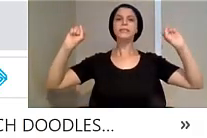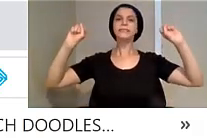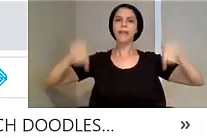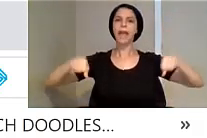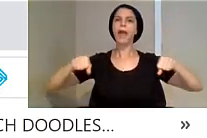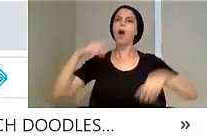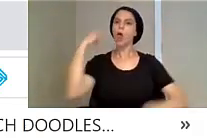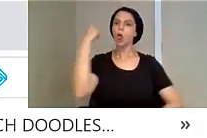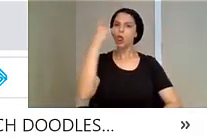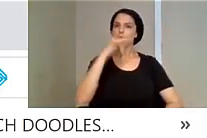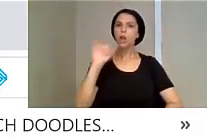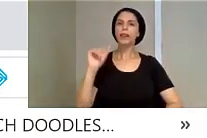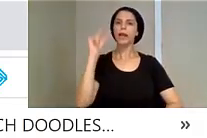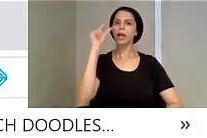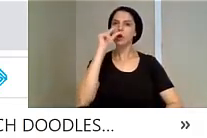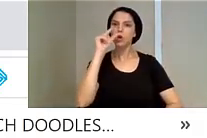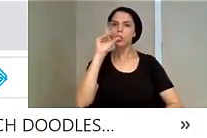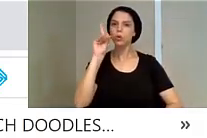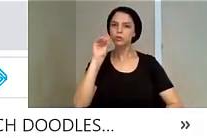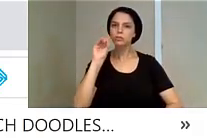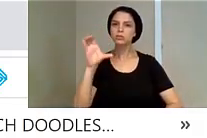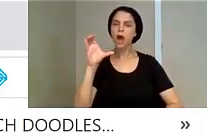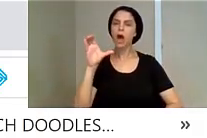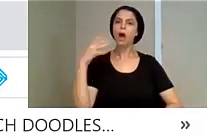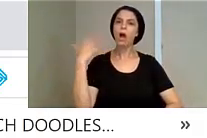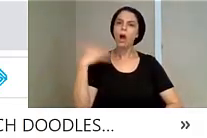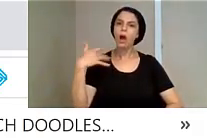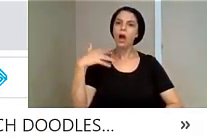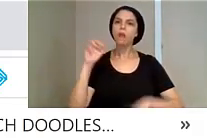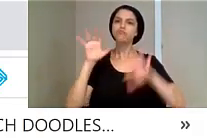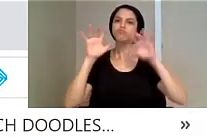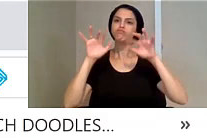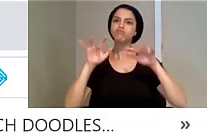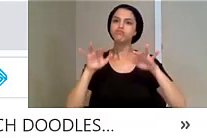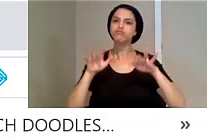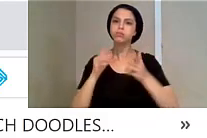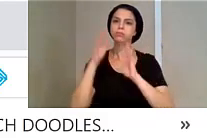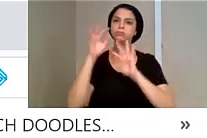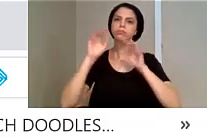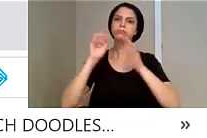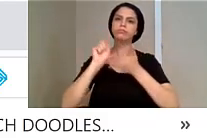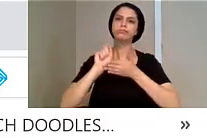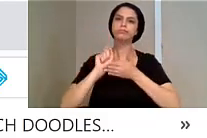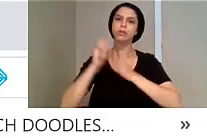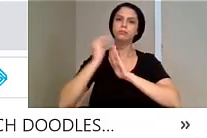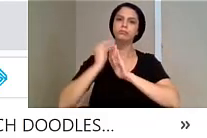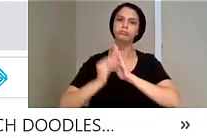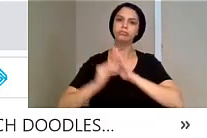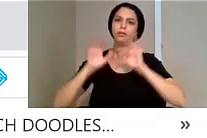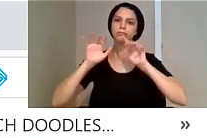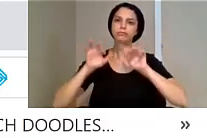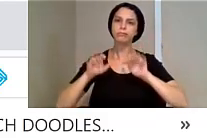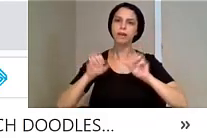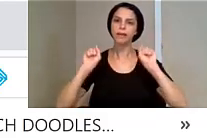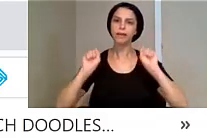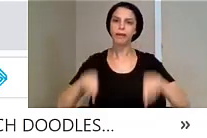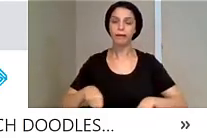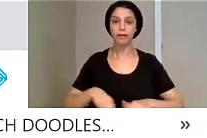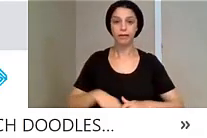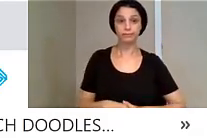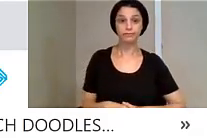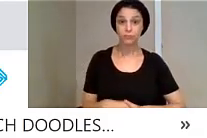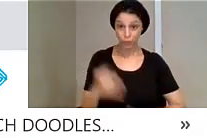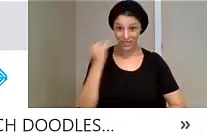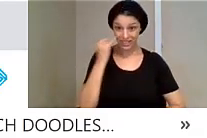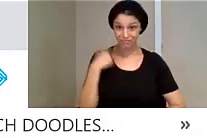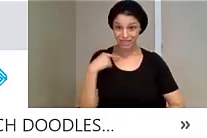Google Doc that I had created newly from my own Google Drive to work on. And so if I was to add